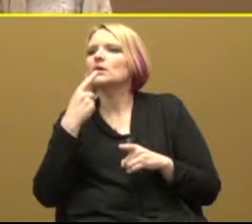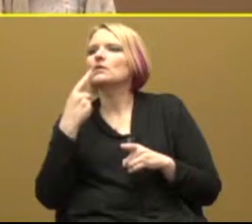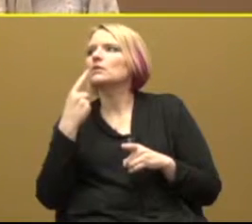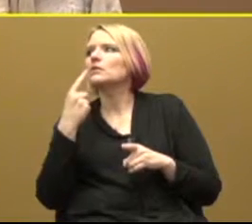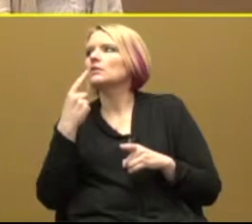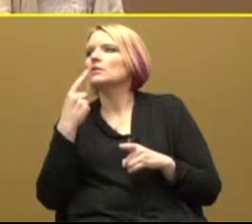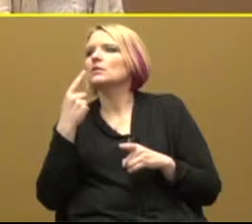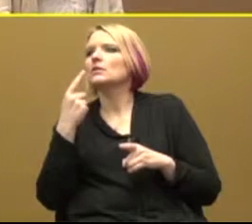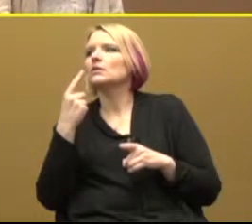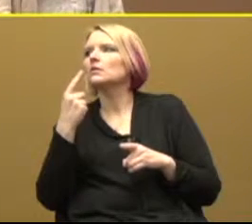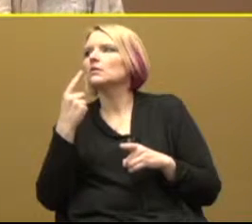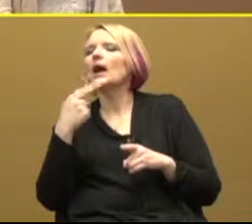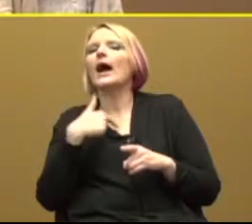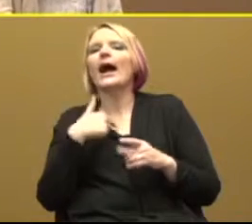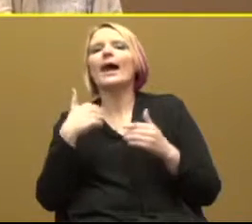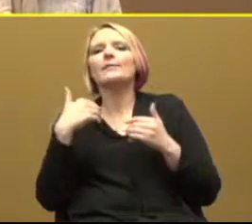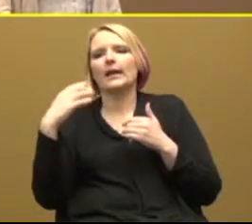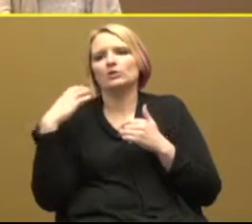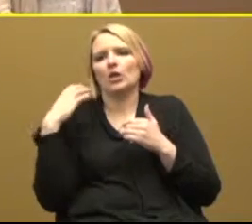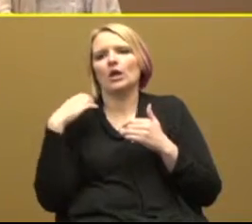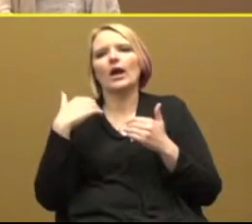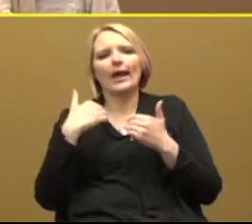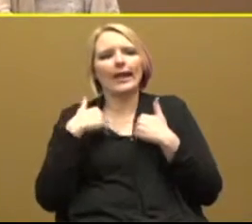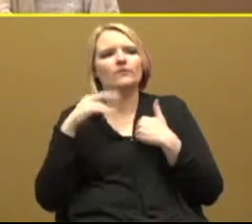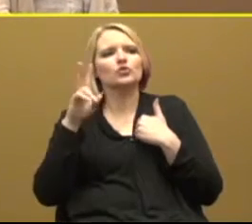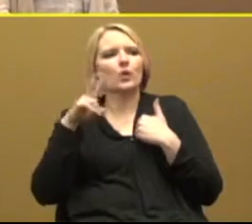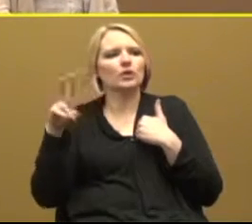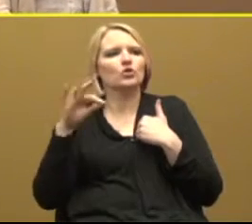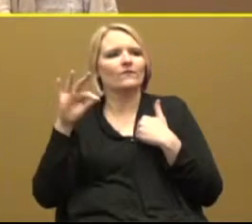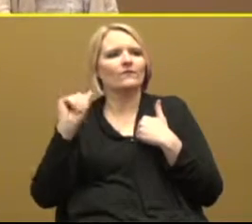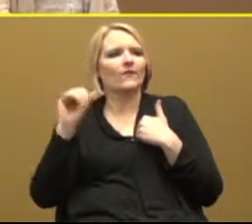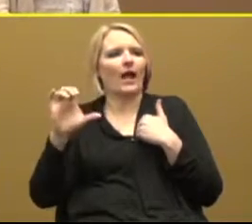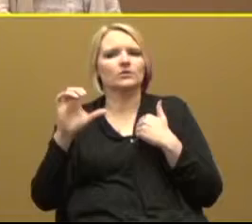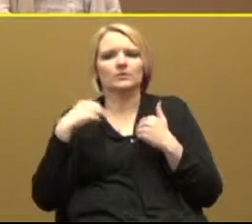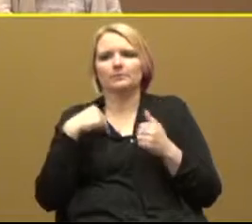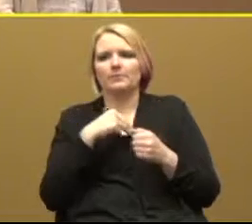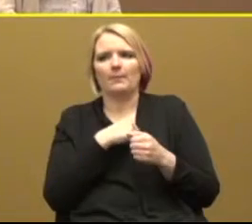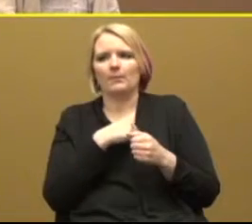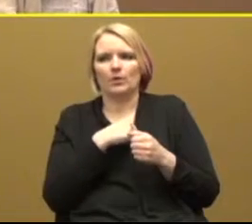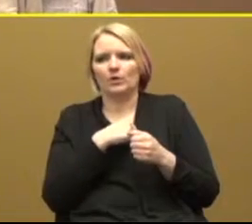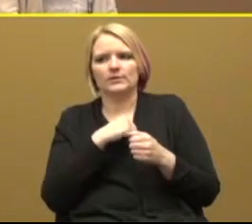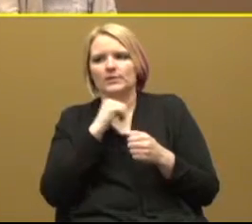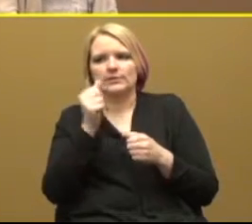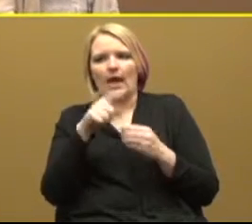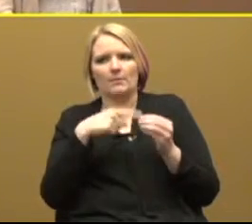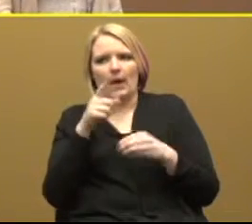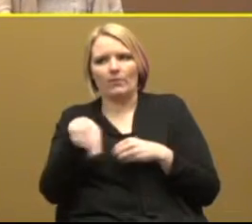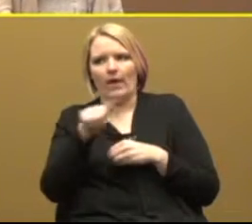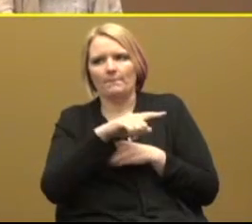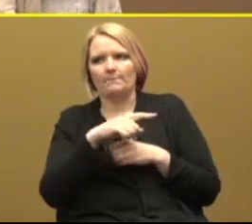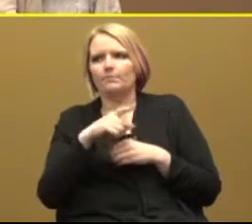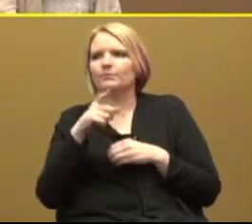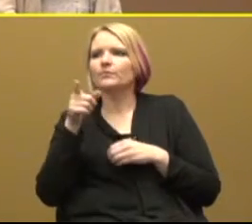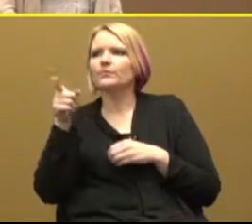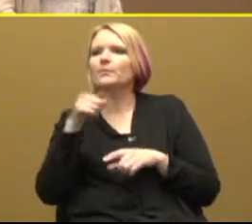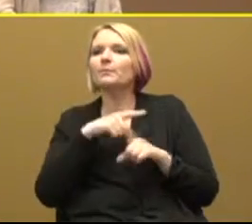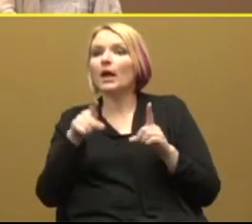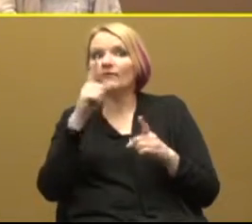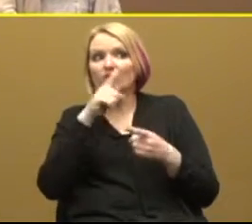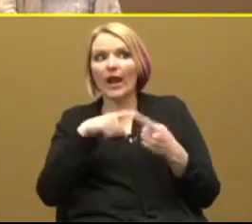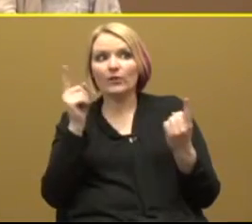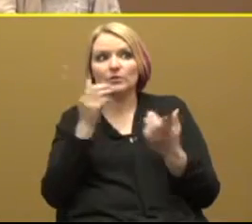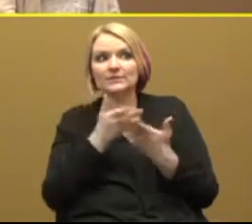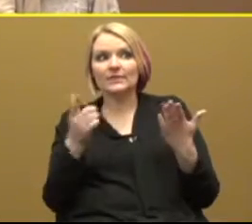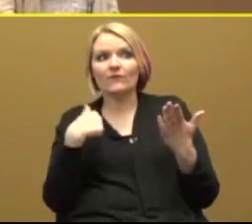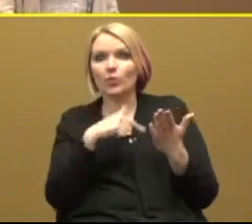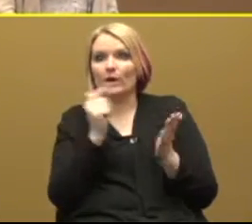I'm the chair of my department. I have 22 faculty members. Definitely not about my adults. You're a mess. I'm a mess. We're